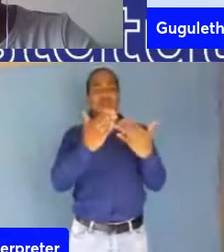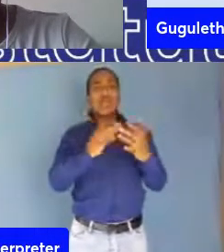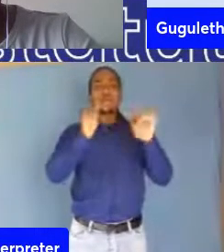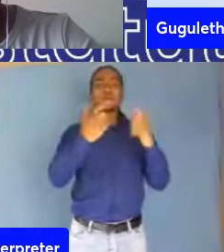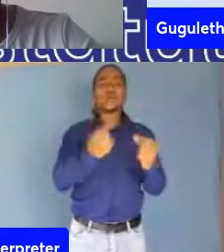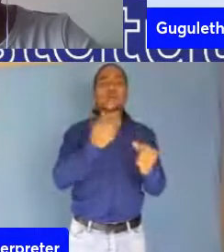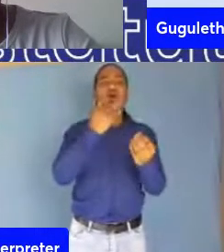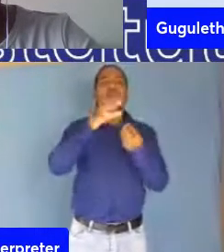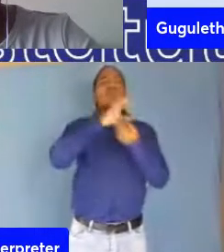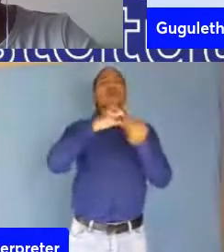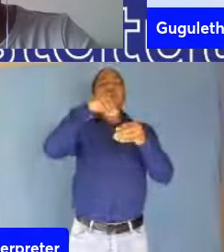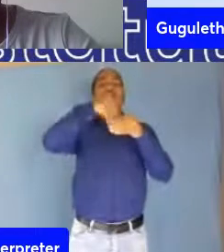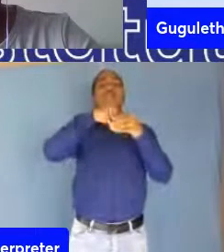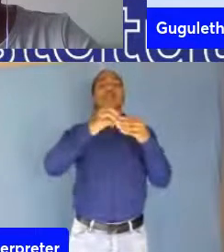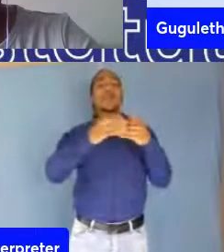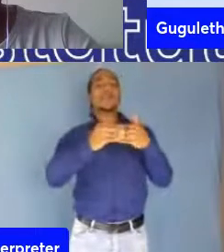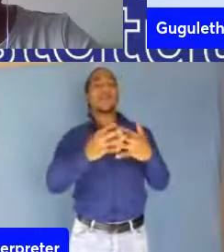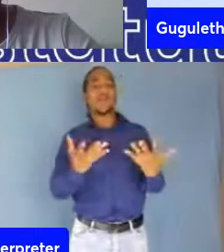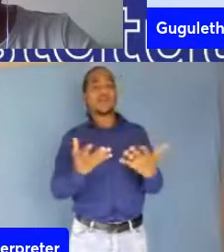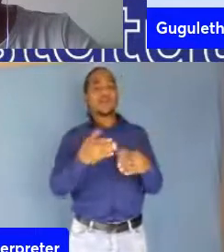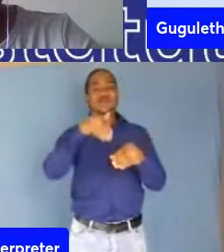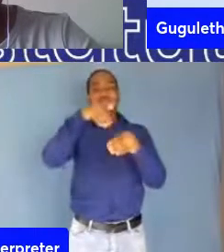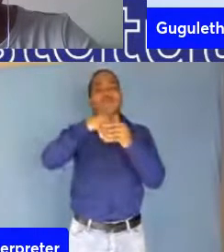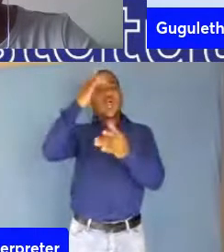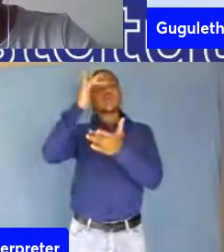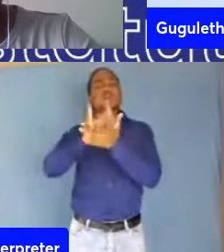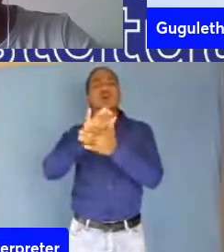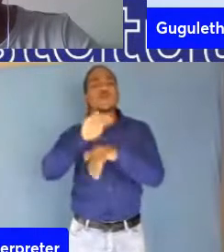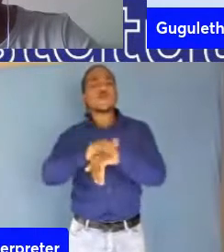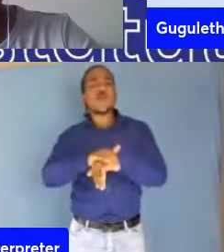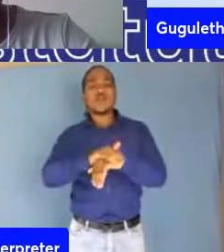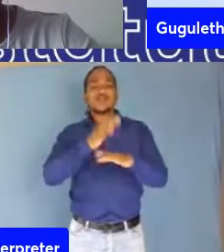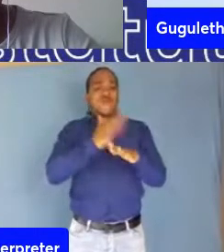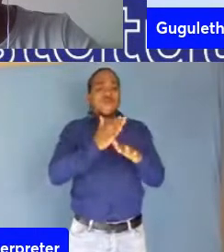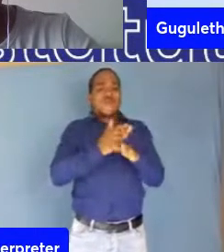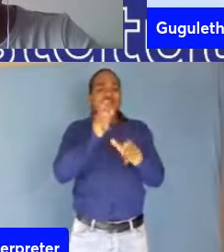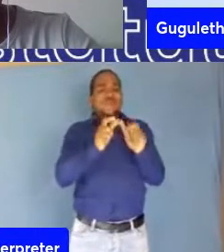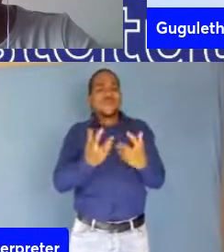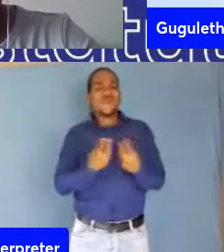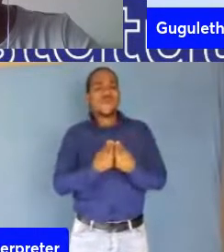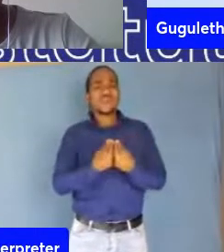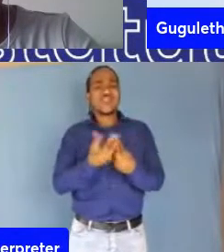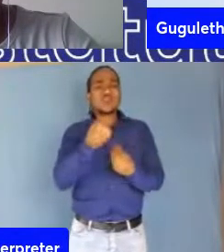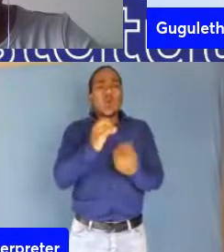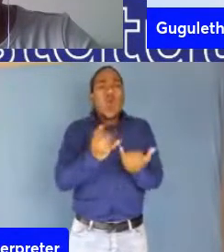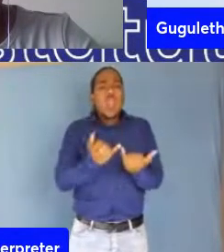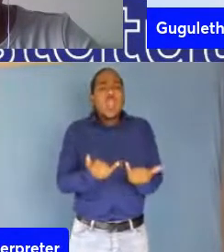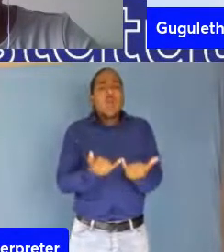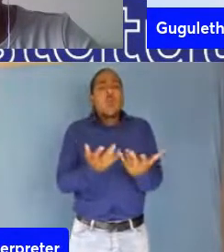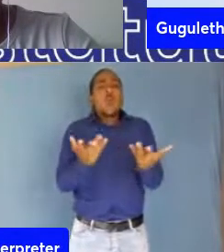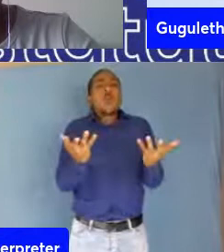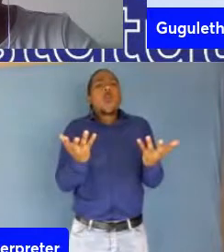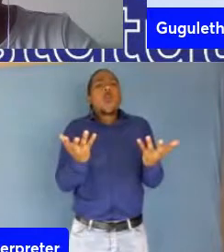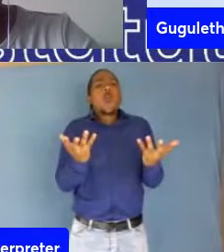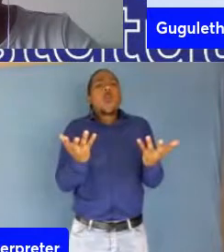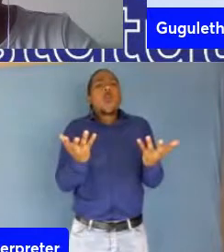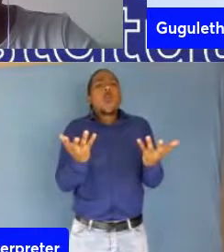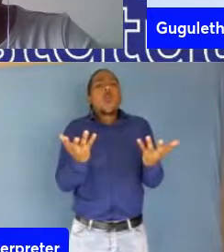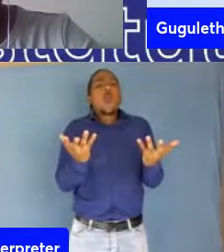trusted colleagues, trusted friends. So where do we go? Because at the same